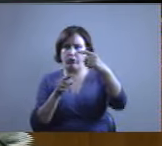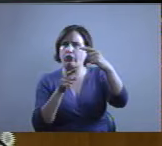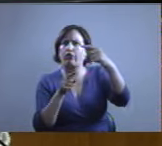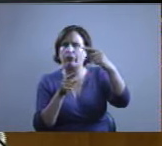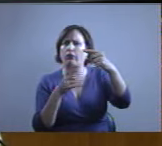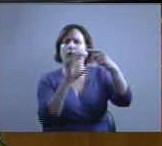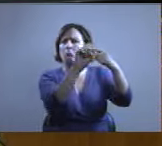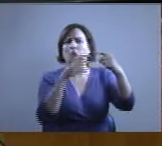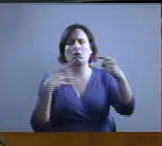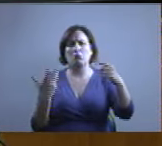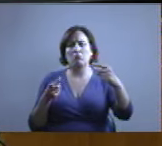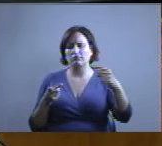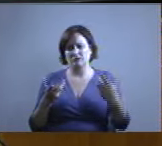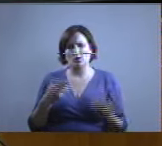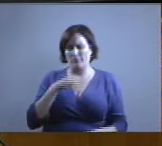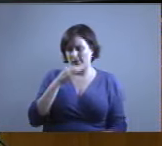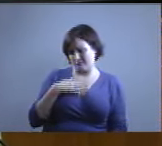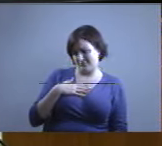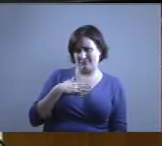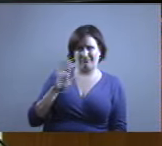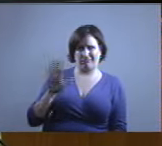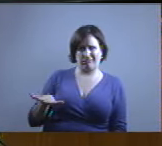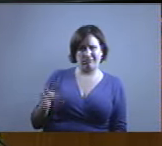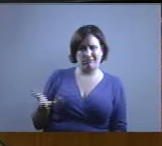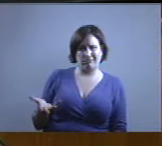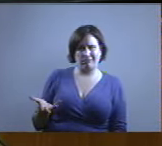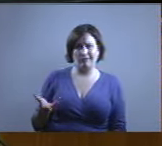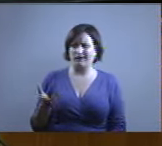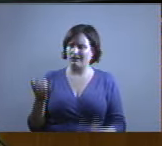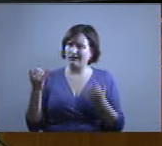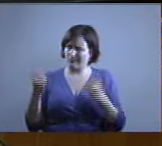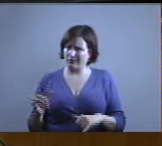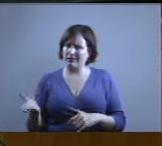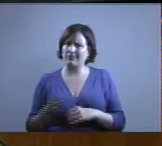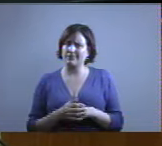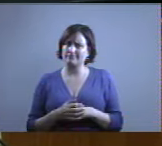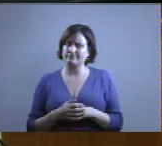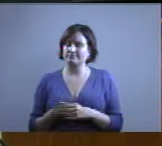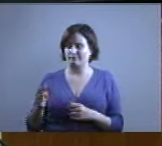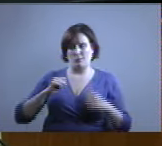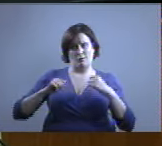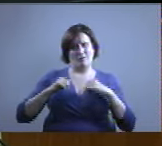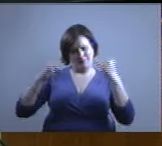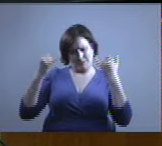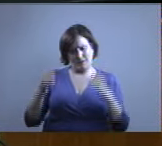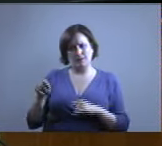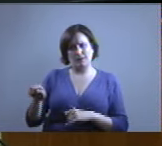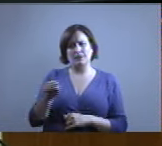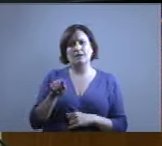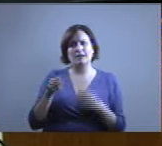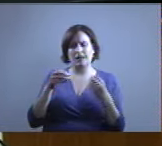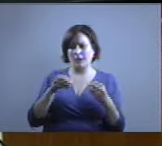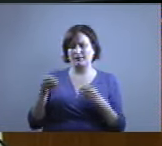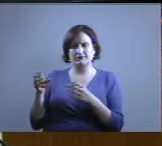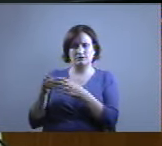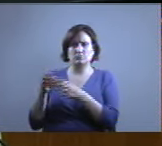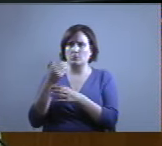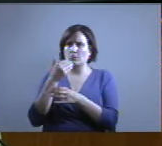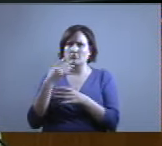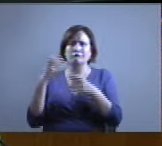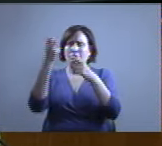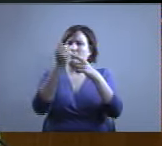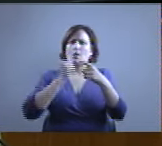is tantamount to a joke, and a very sick one for that matter. The poor performance of the designated employers to meet their own